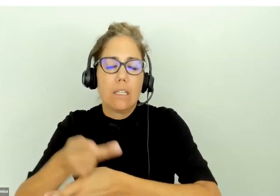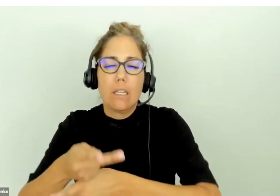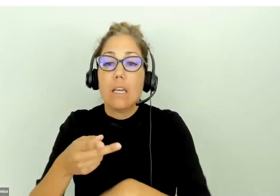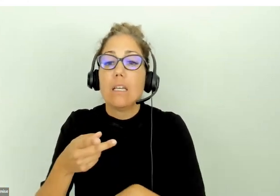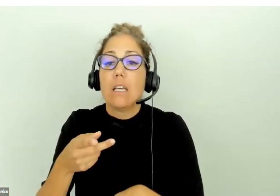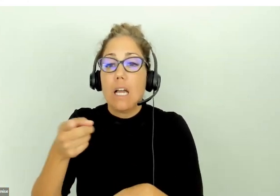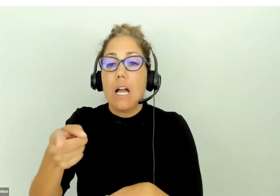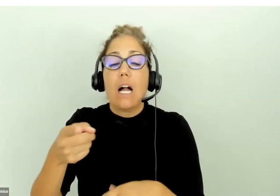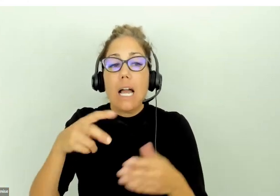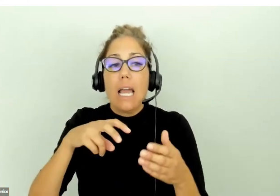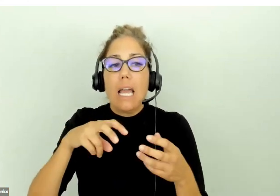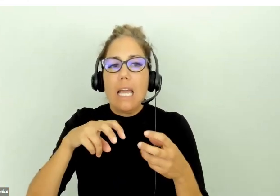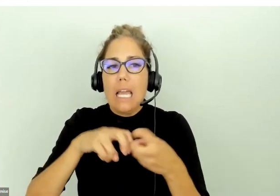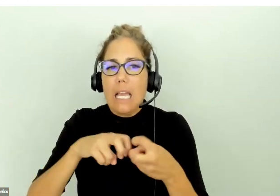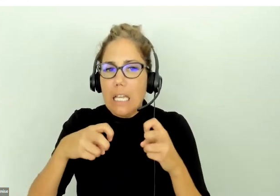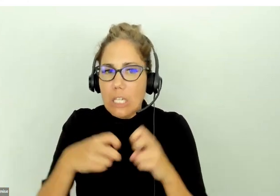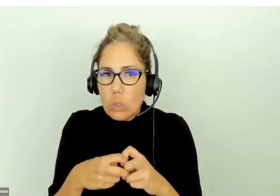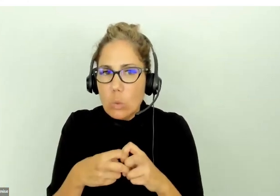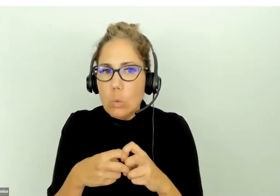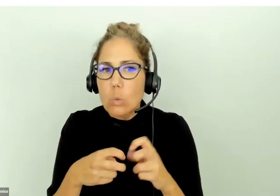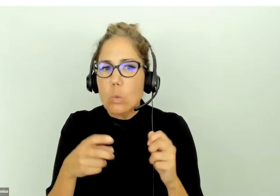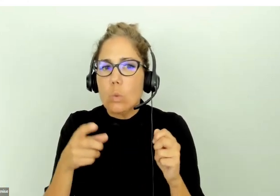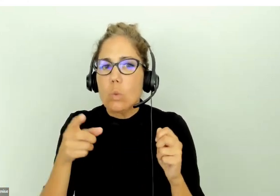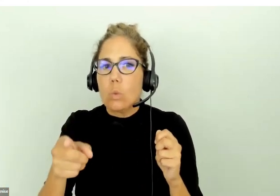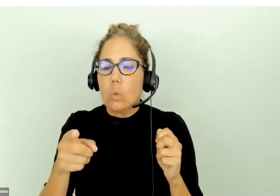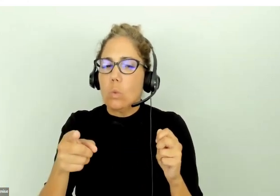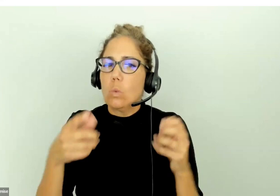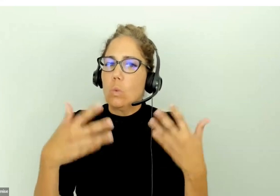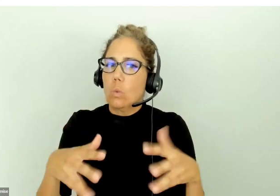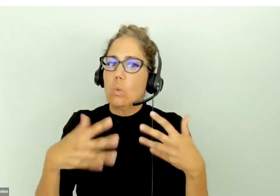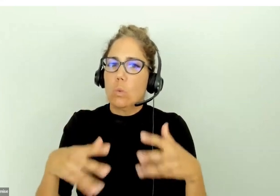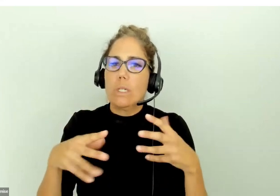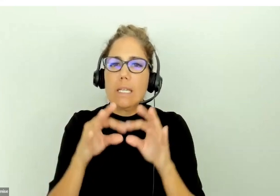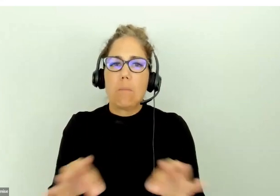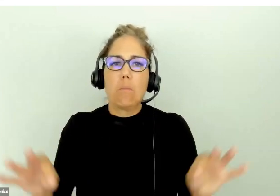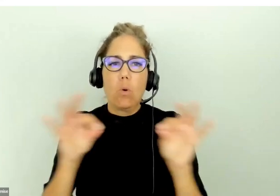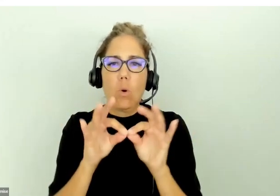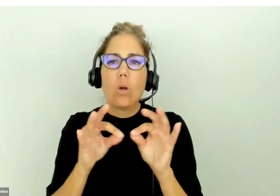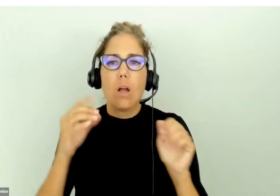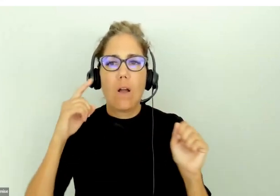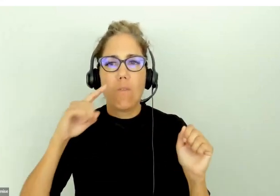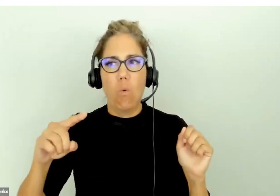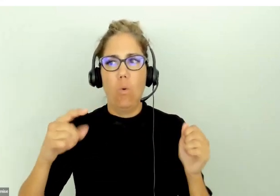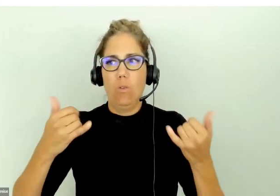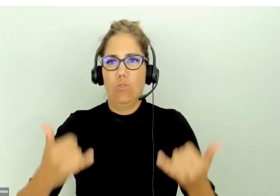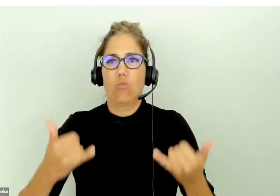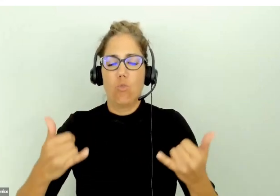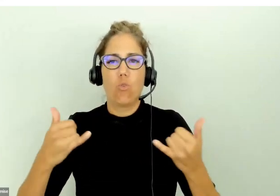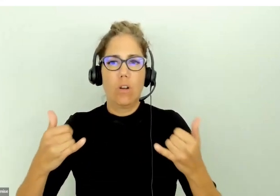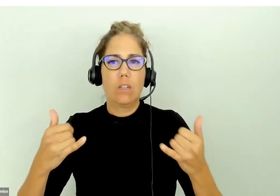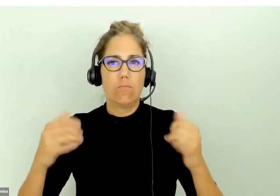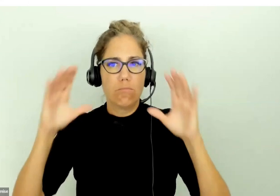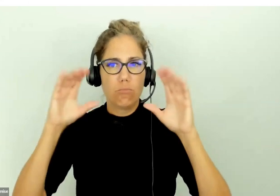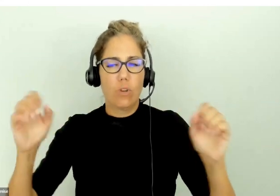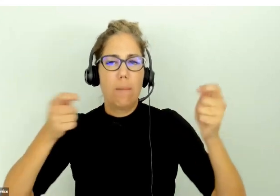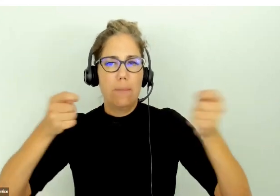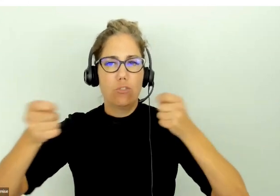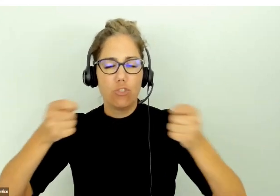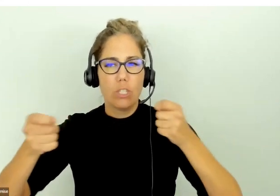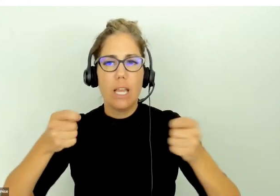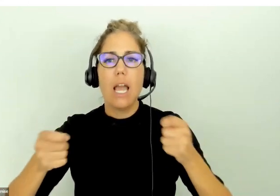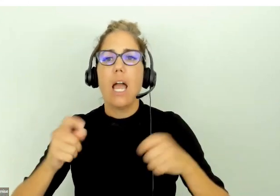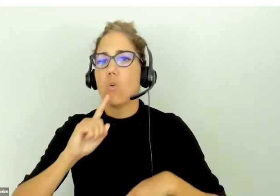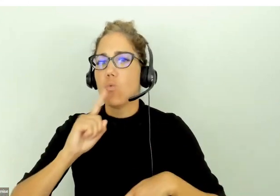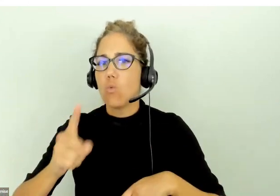caregiving is an issue of primary importance to this administration, and probably primary